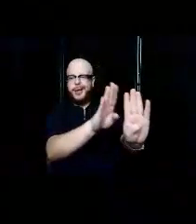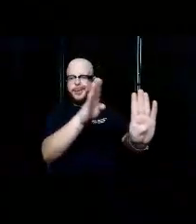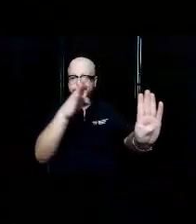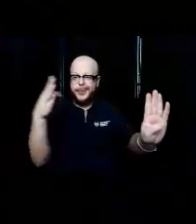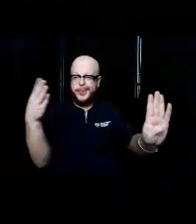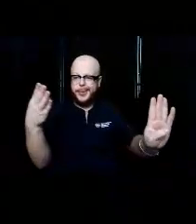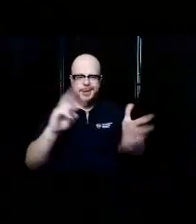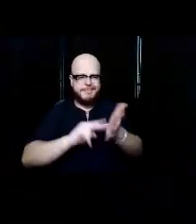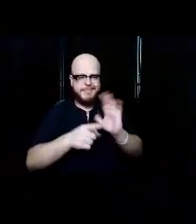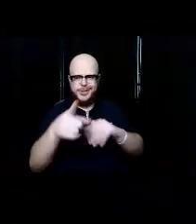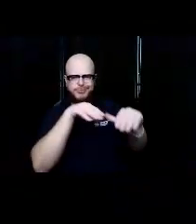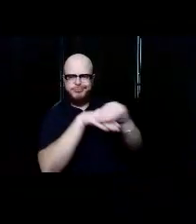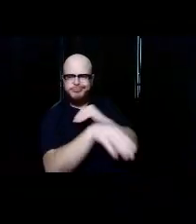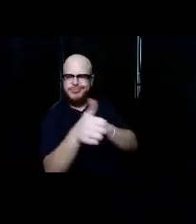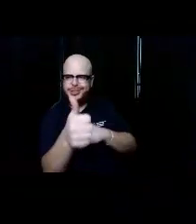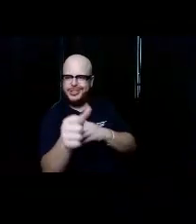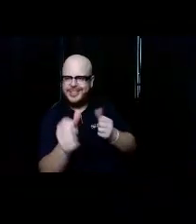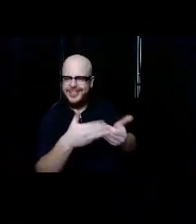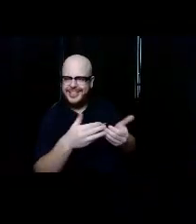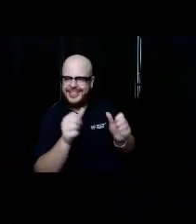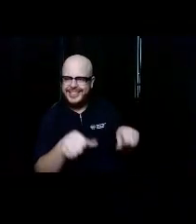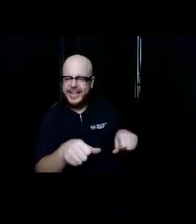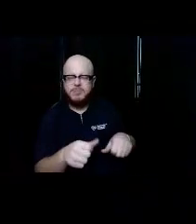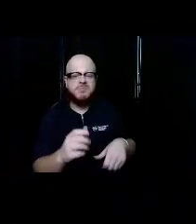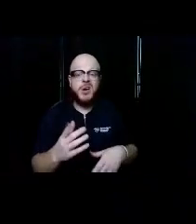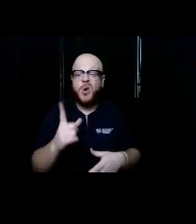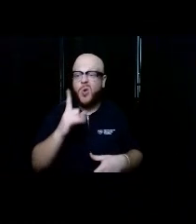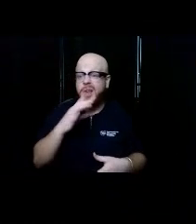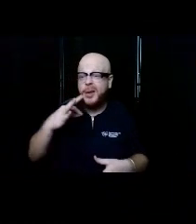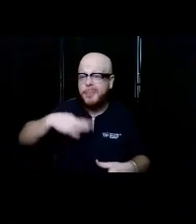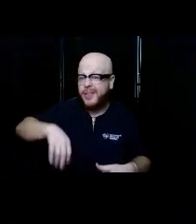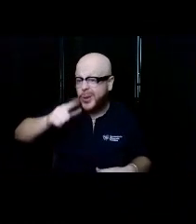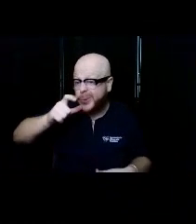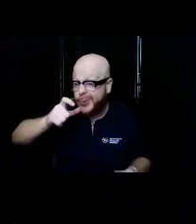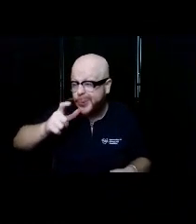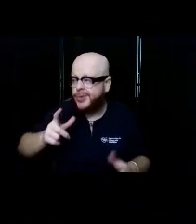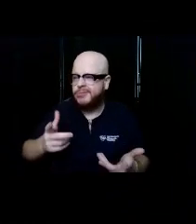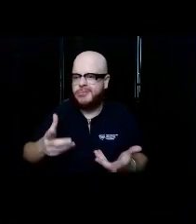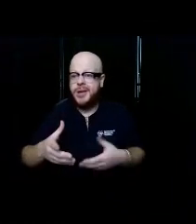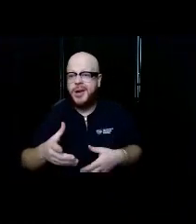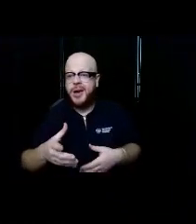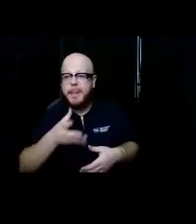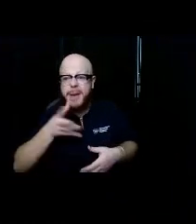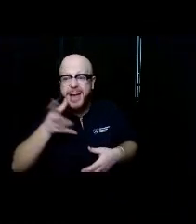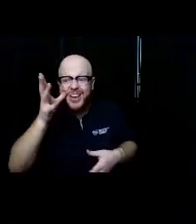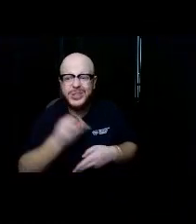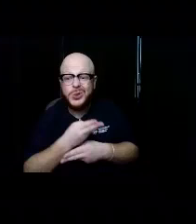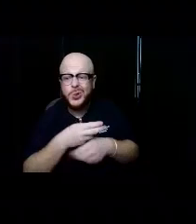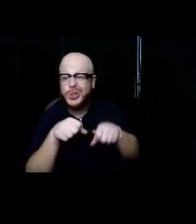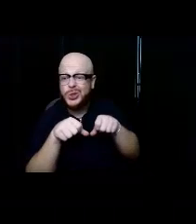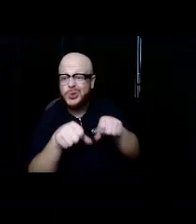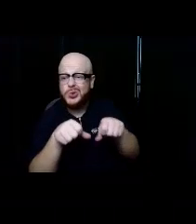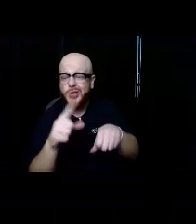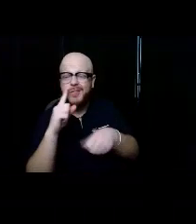usable for a parent pushing a child in a stroller, shoppers with their arms full of bags, and individuals using mobility